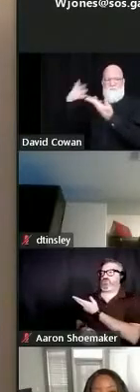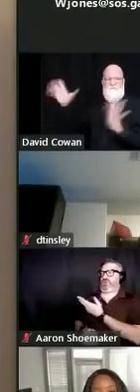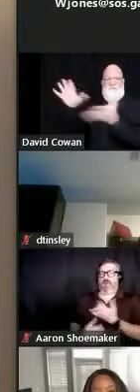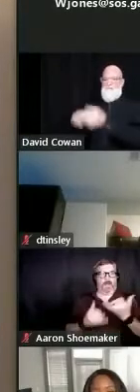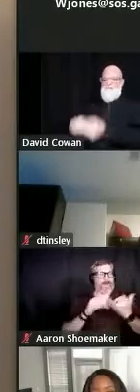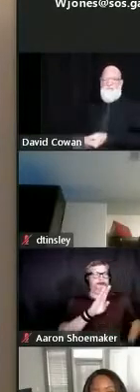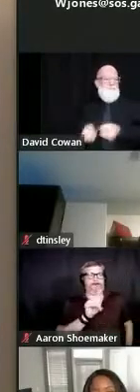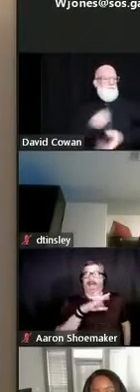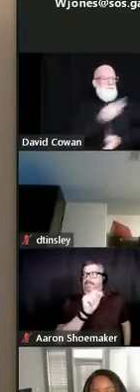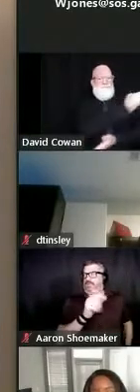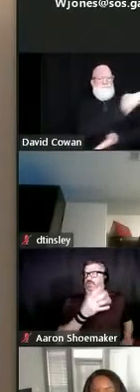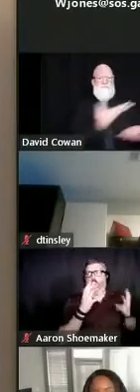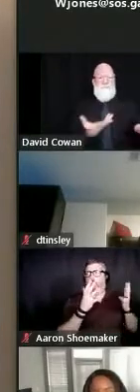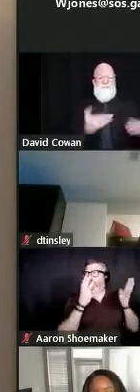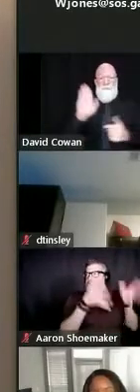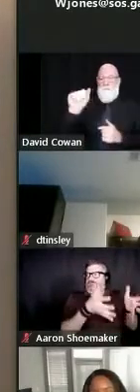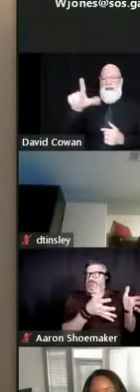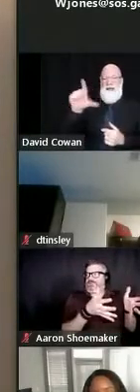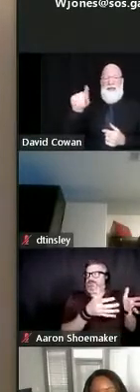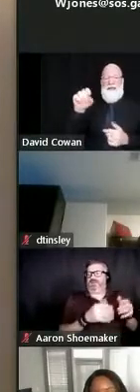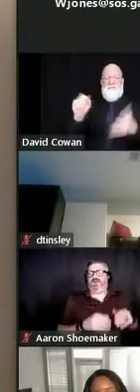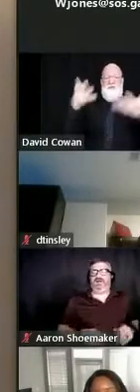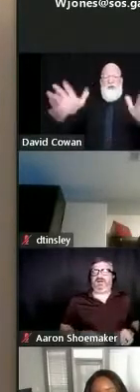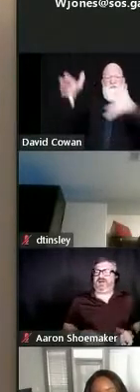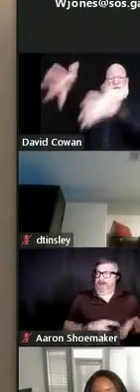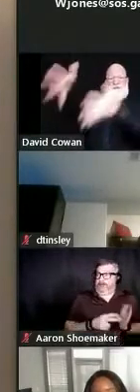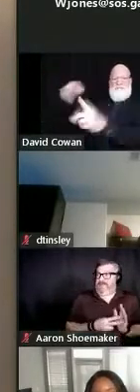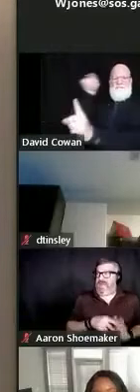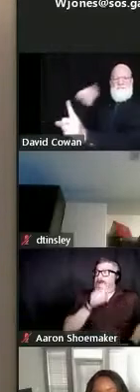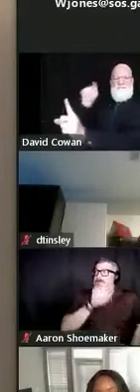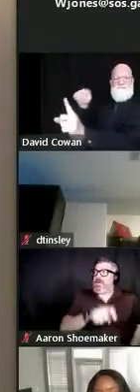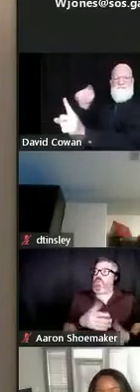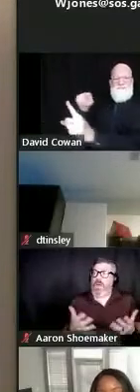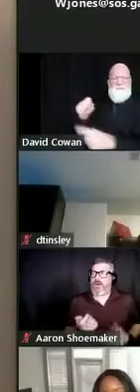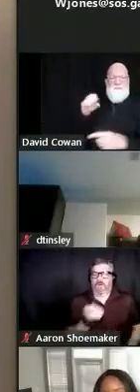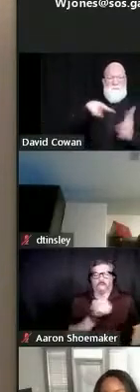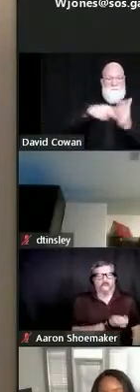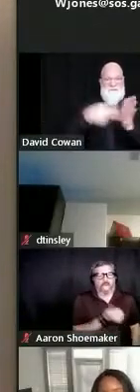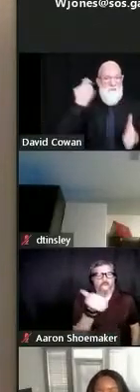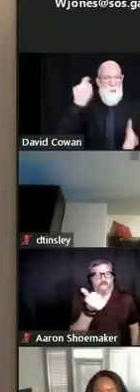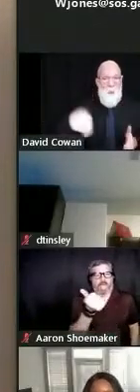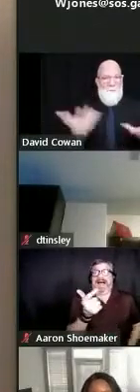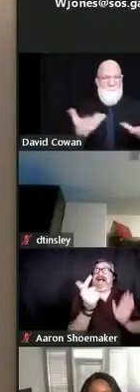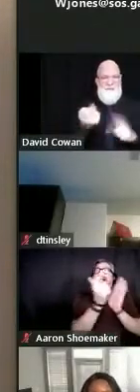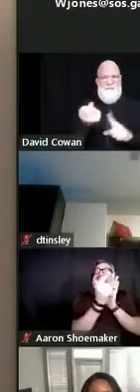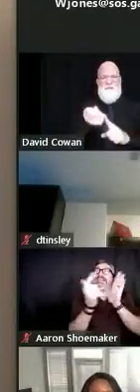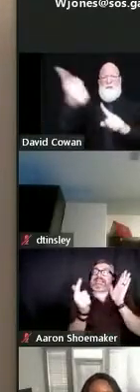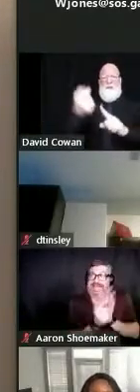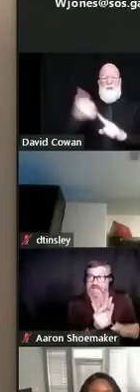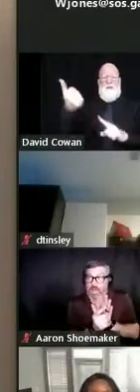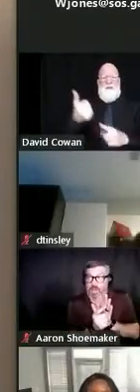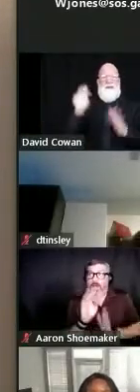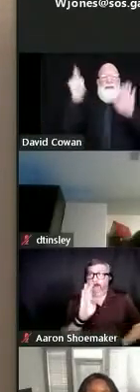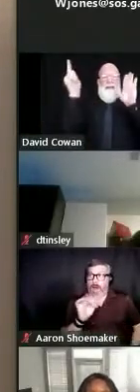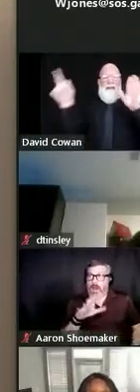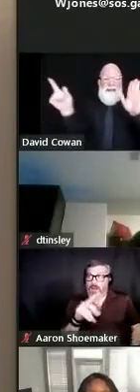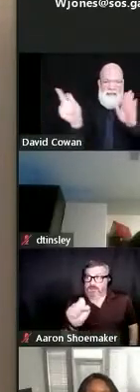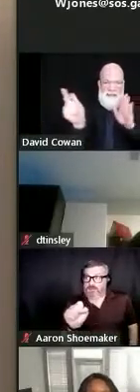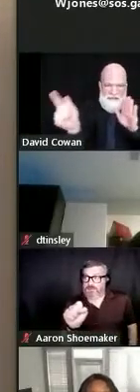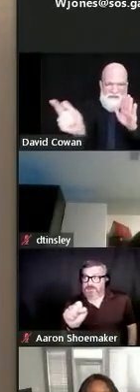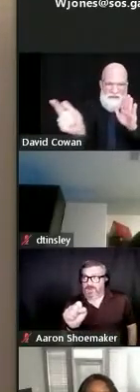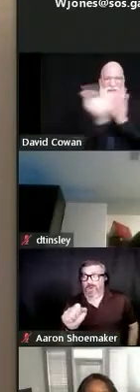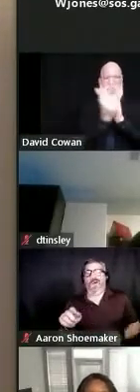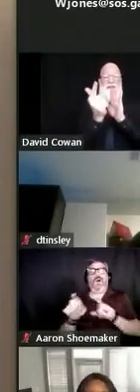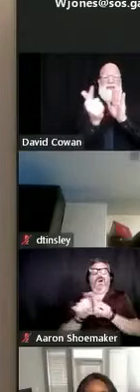sustain as we saw in the documents in Pennsylvania and in Georgia where the judges essentially tossed out uh many of these